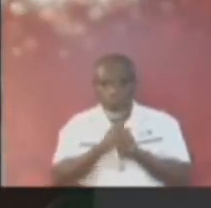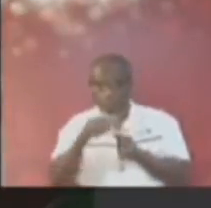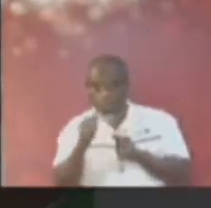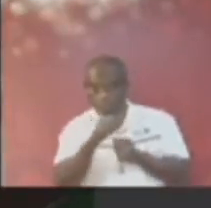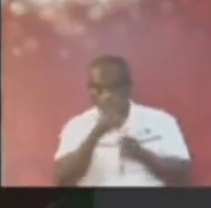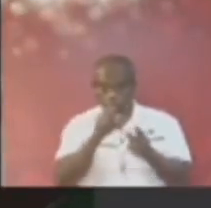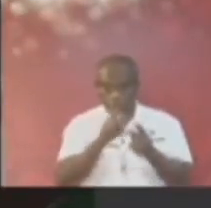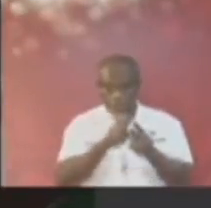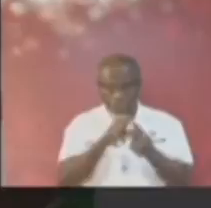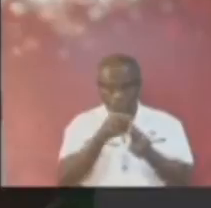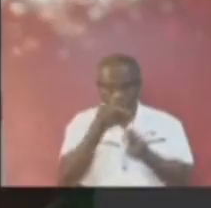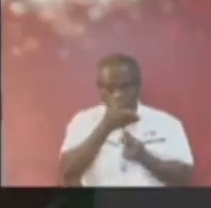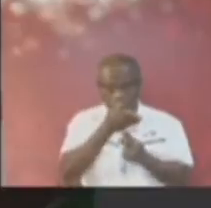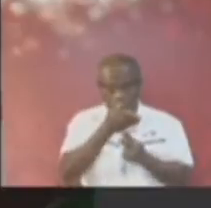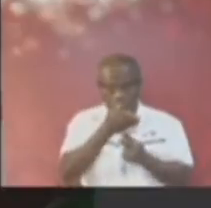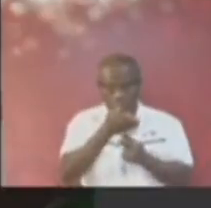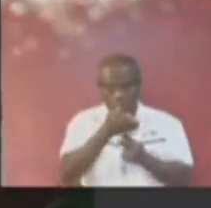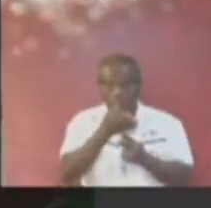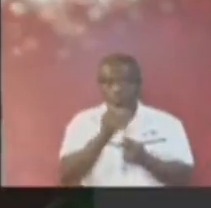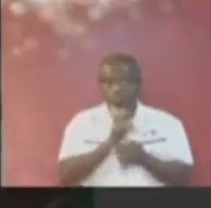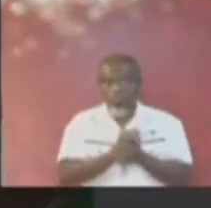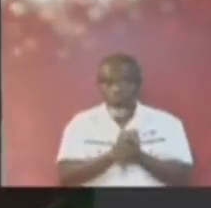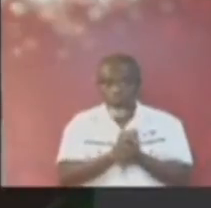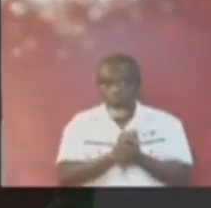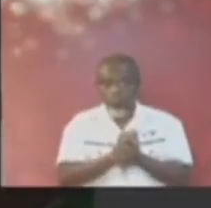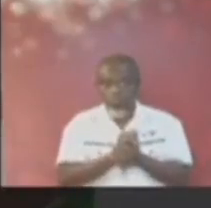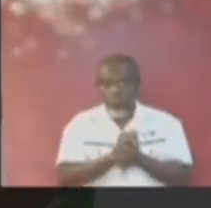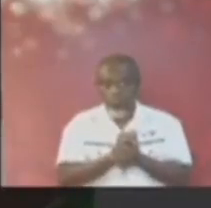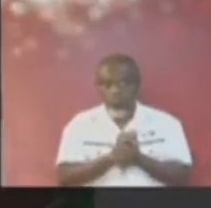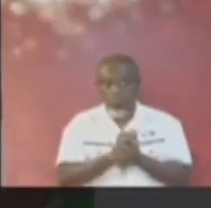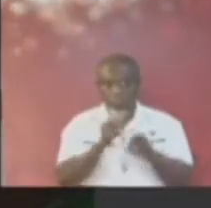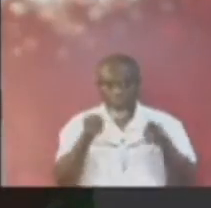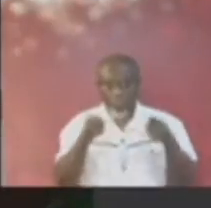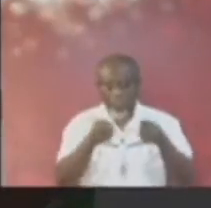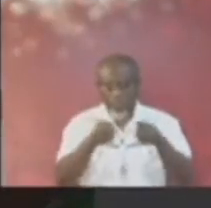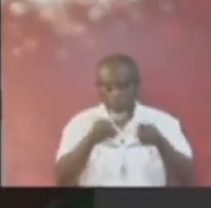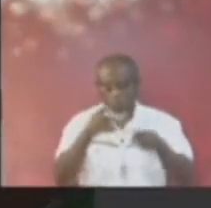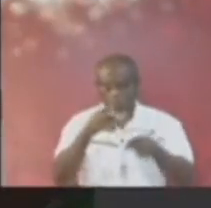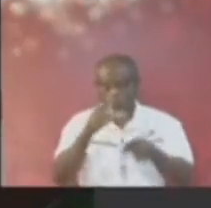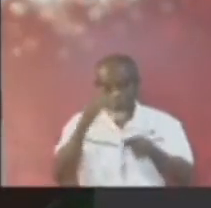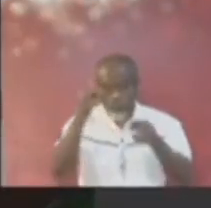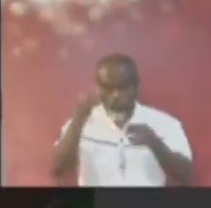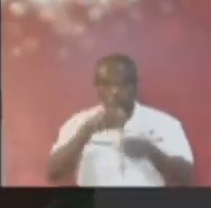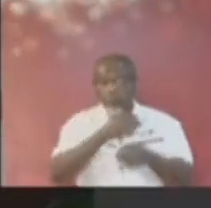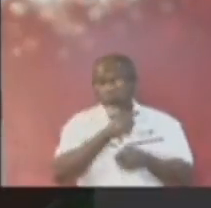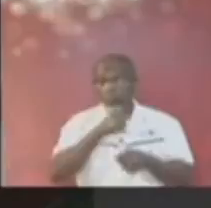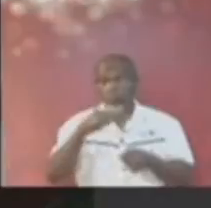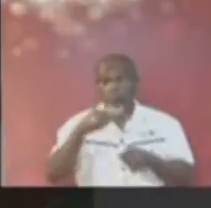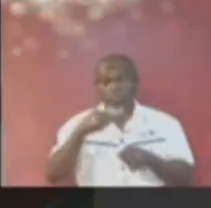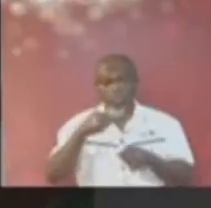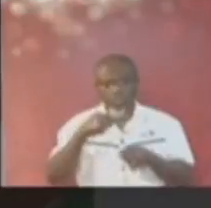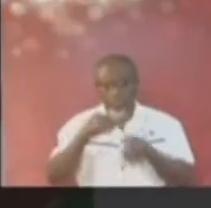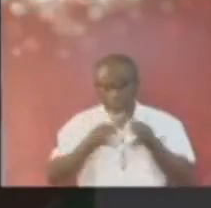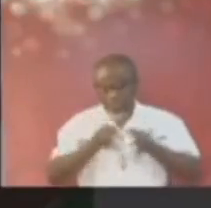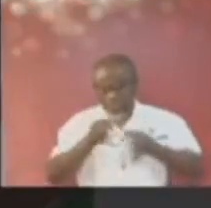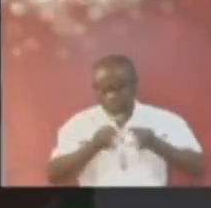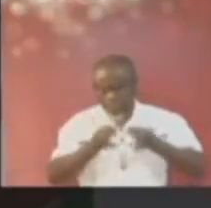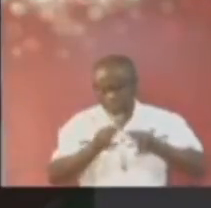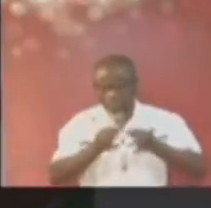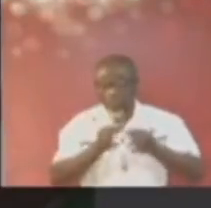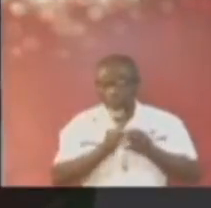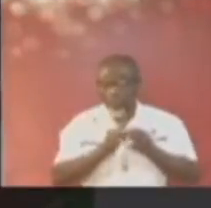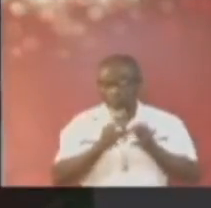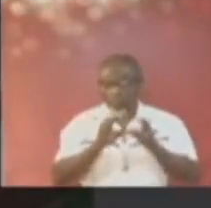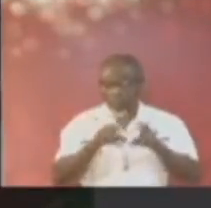myself, have asked people, bring some parasad for me after Diwali, but is there any risk of transmission of COVID-19 or anything